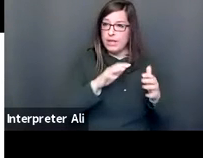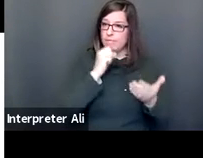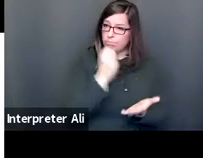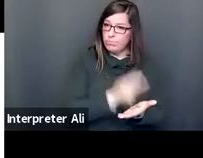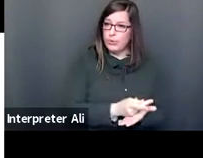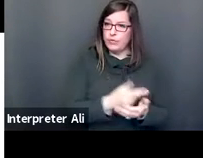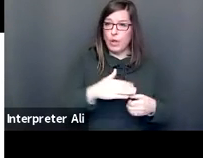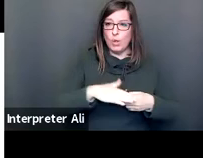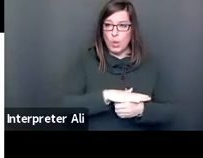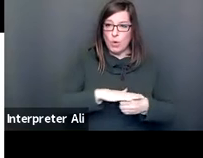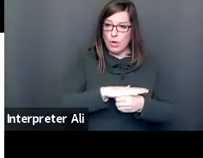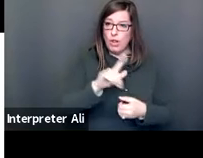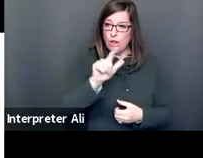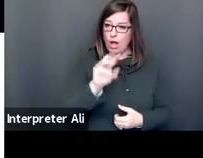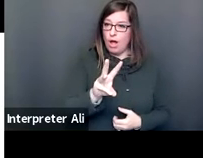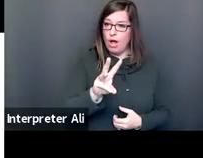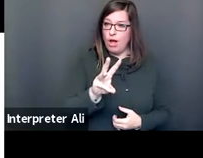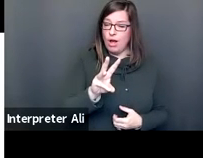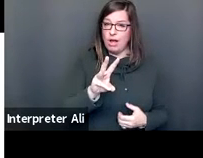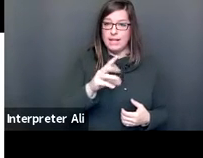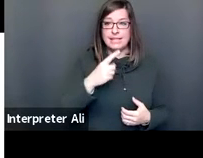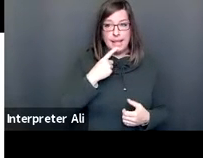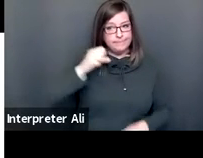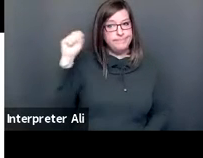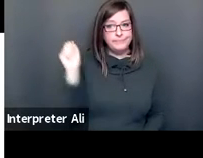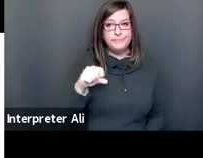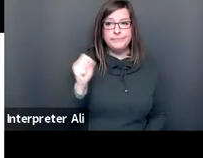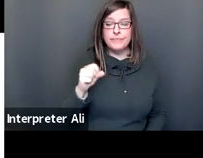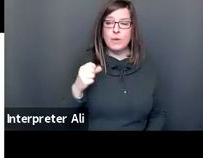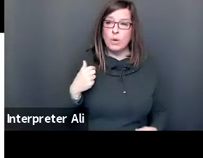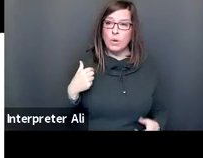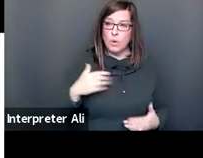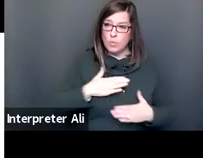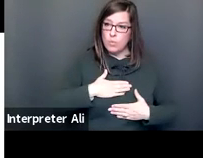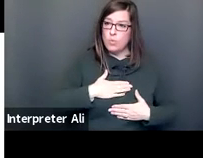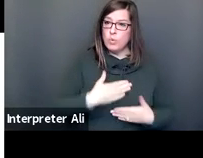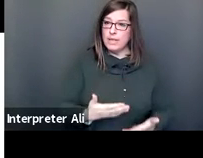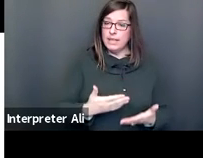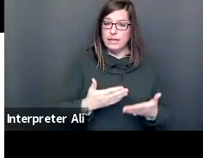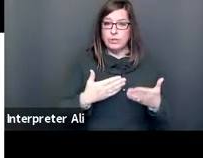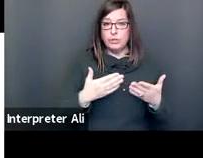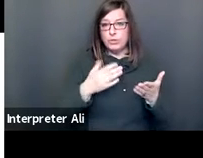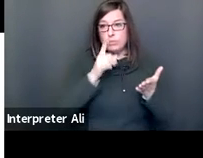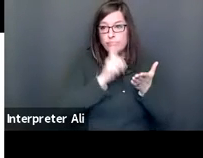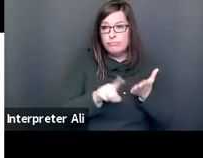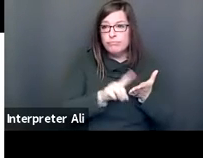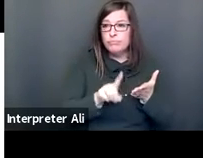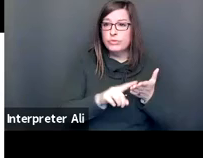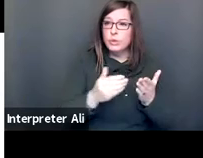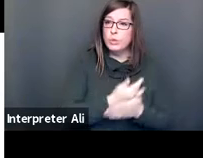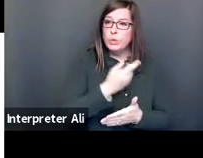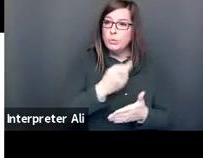local enabling law saying that they wanted to have the ability to explore pricing through